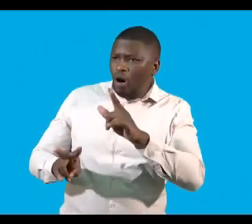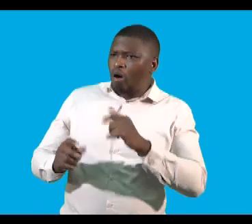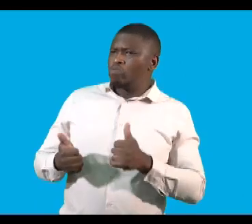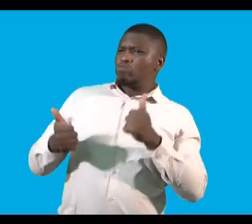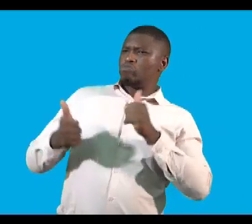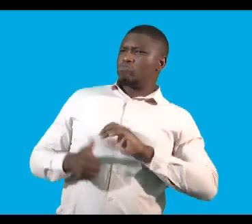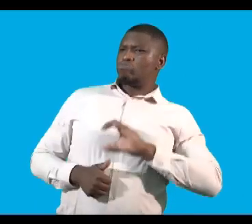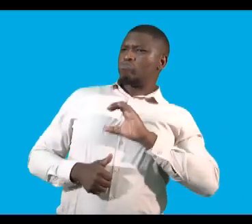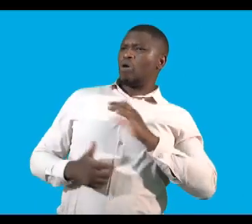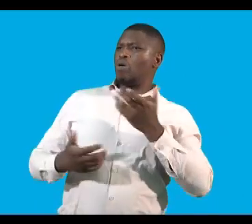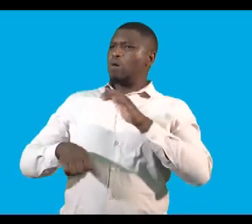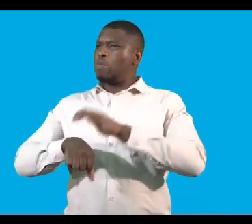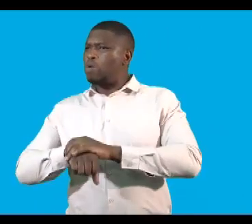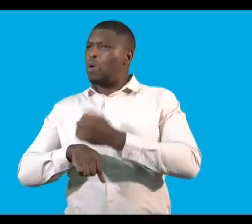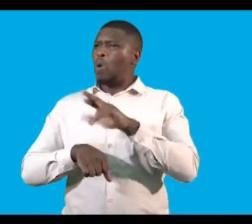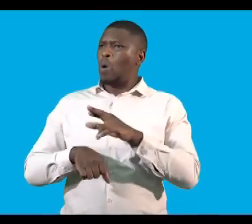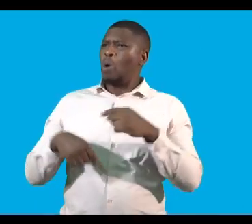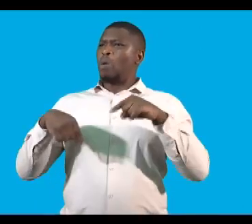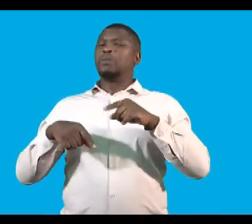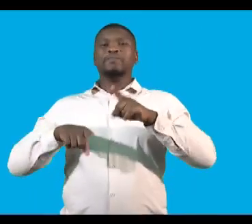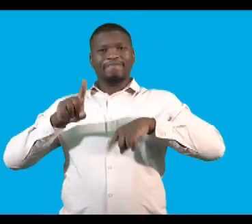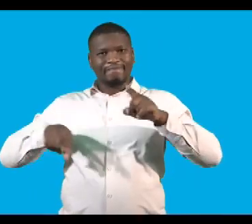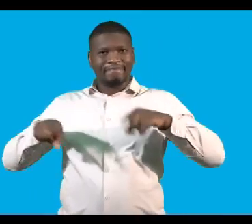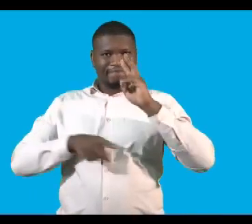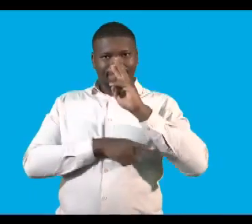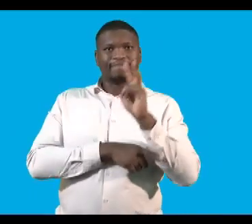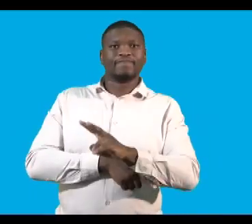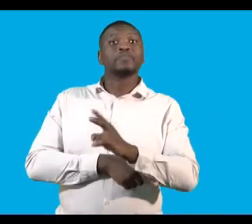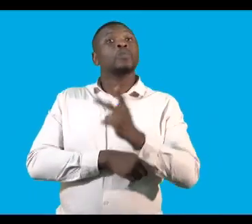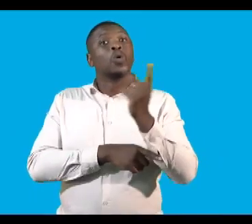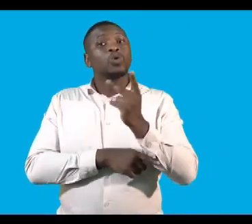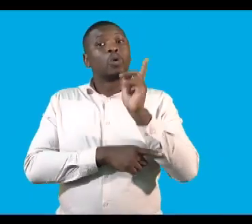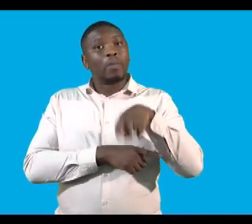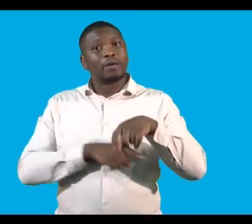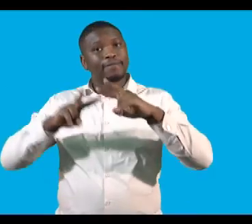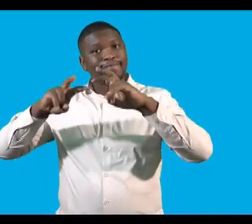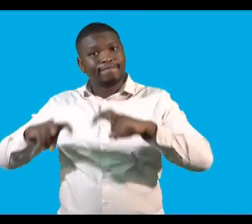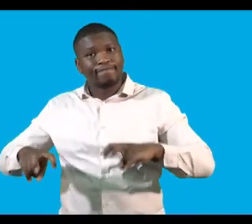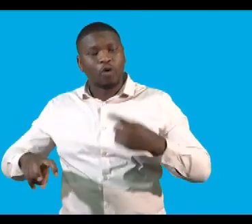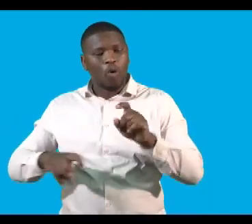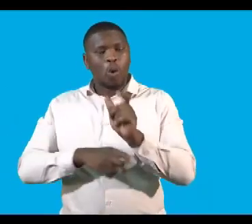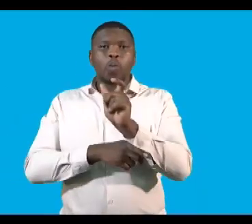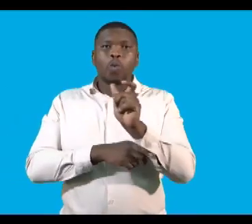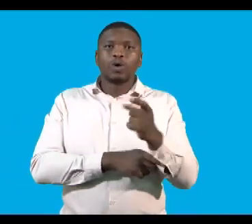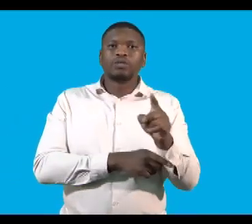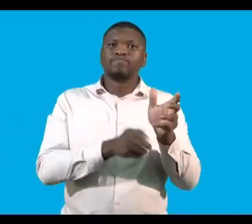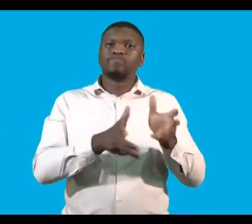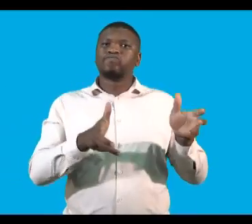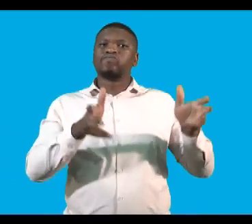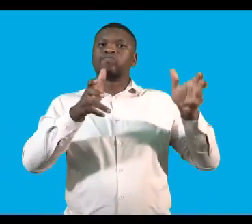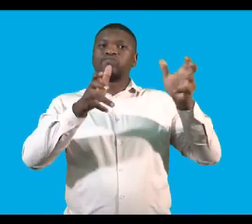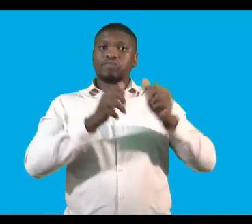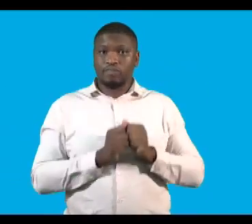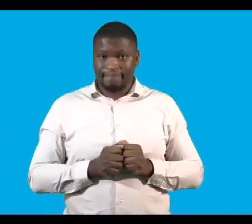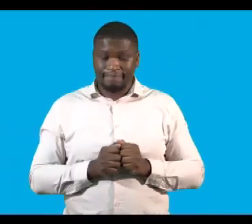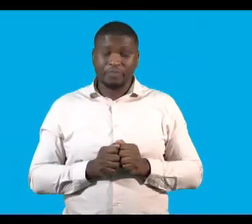at the words that are used. What are the characters saying? And look for clues in the speech bubbles. Always take a look